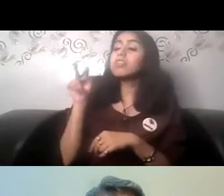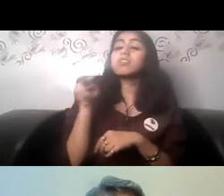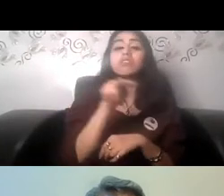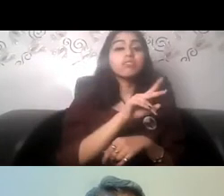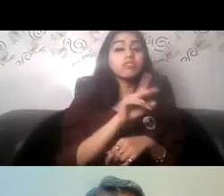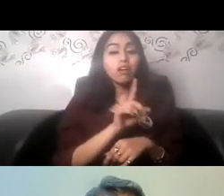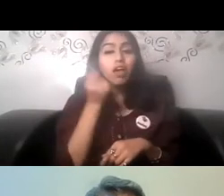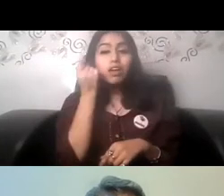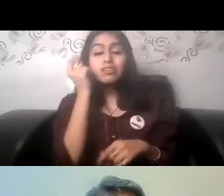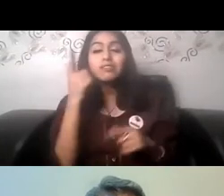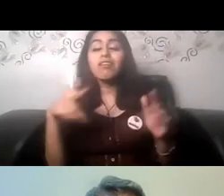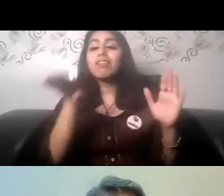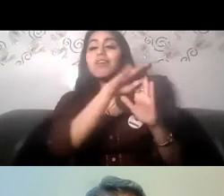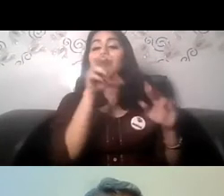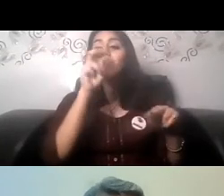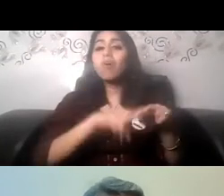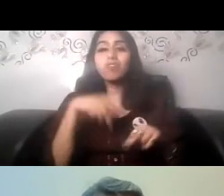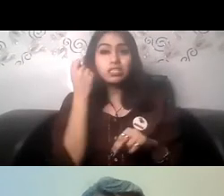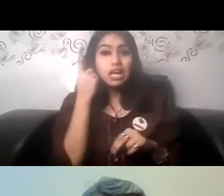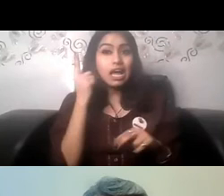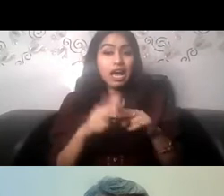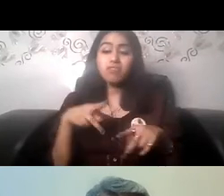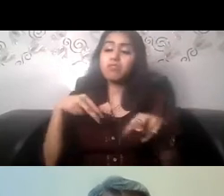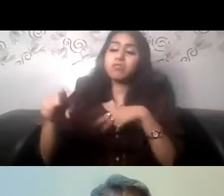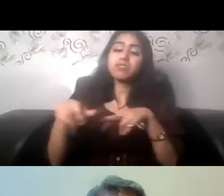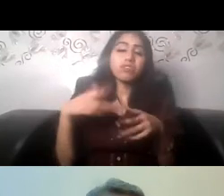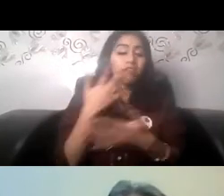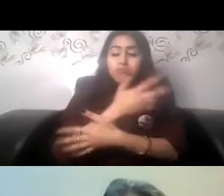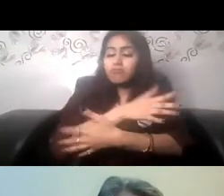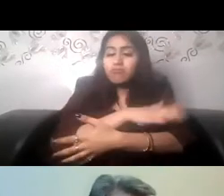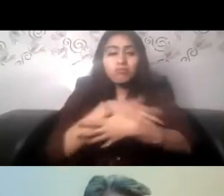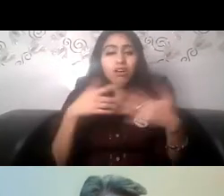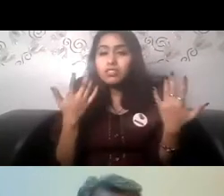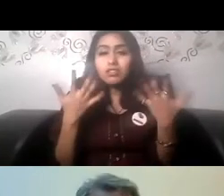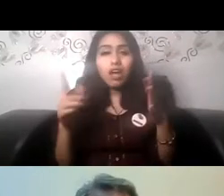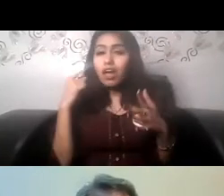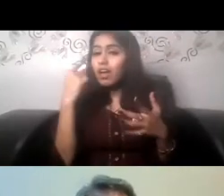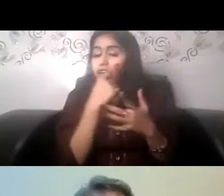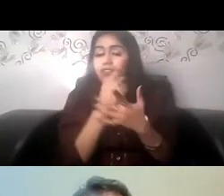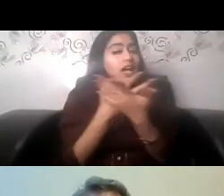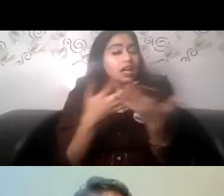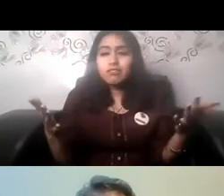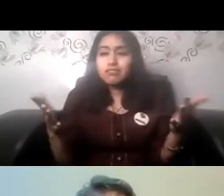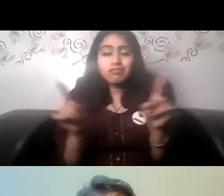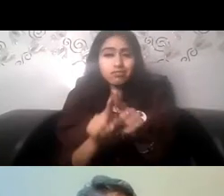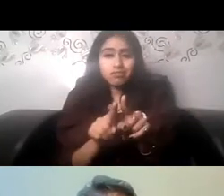of understanding, or different on how they walk or use their arms or their eyes or anything. And